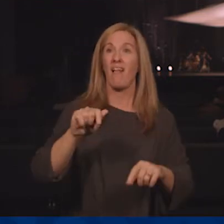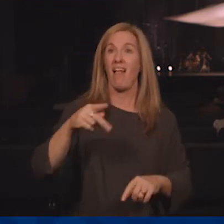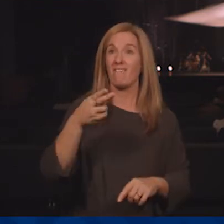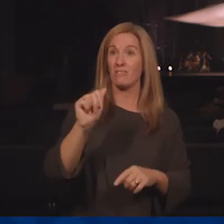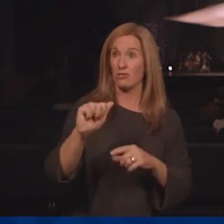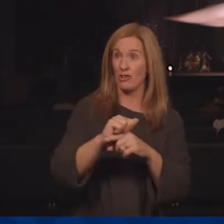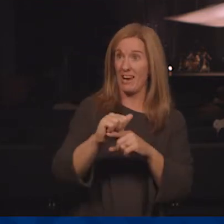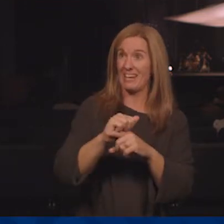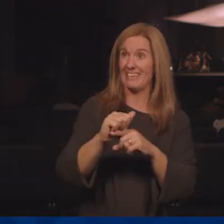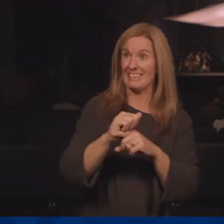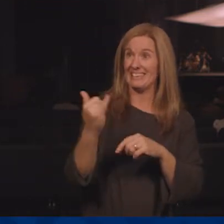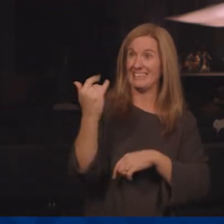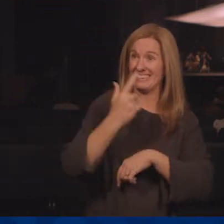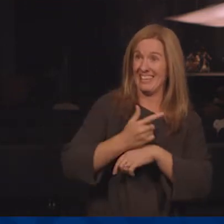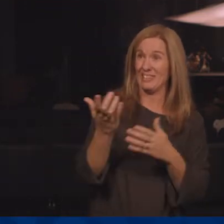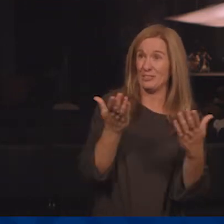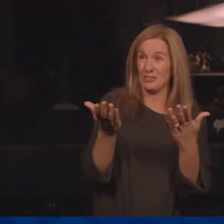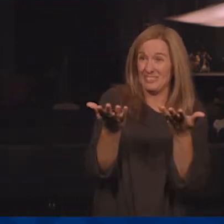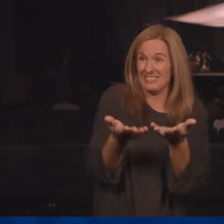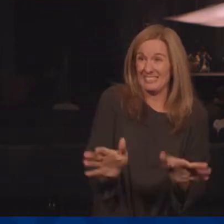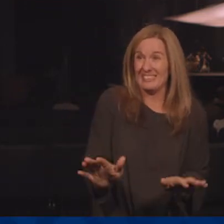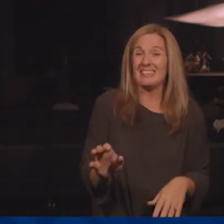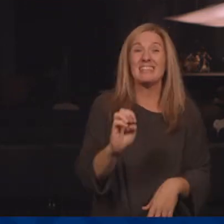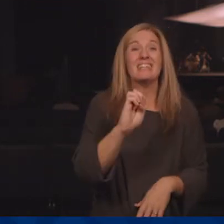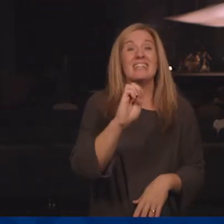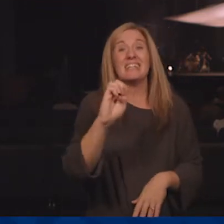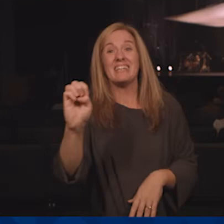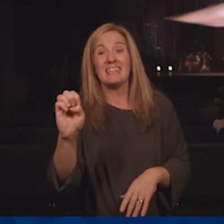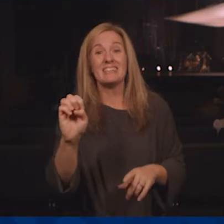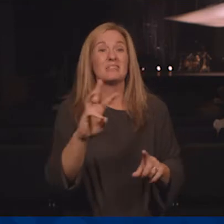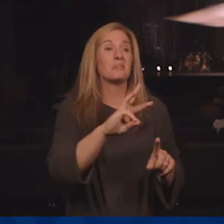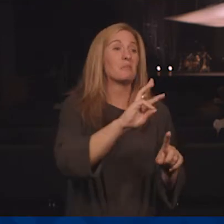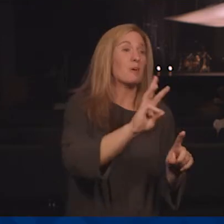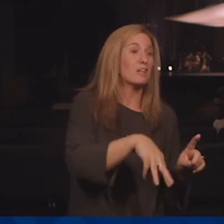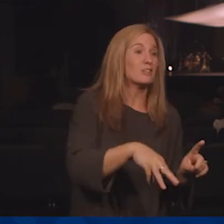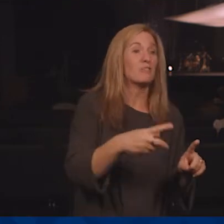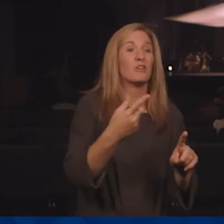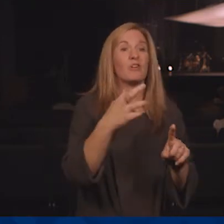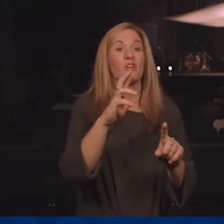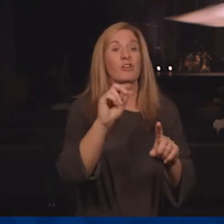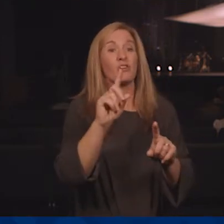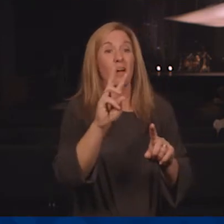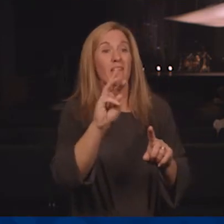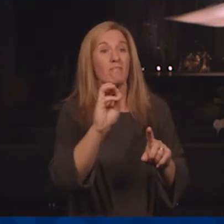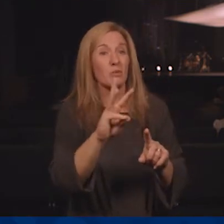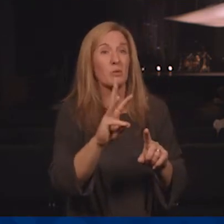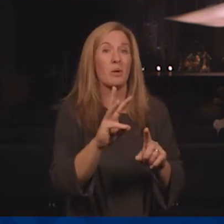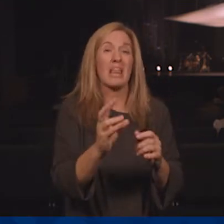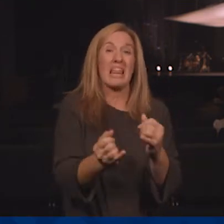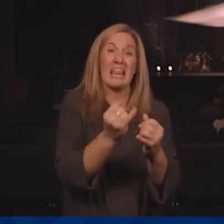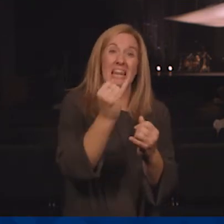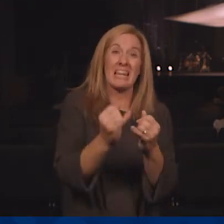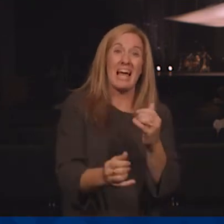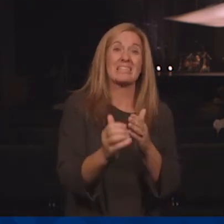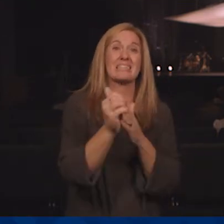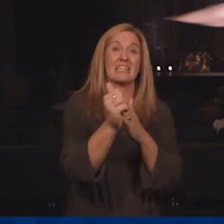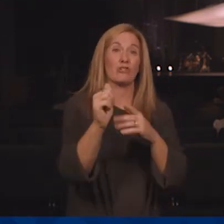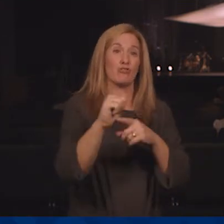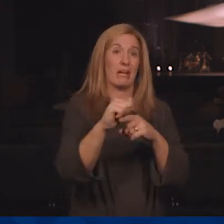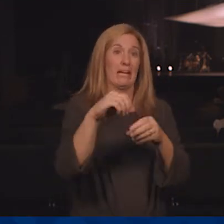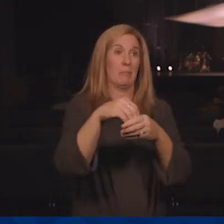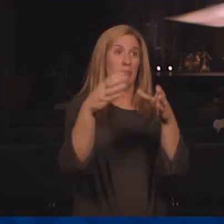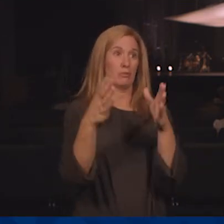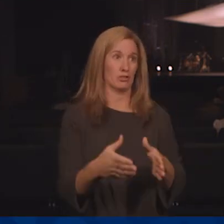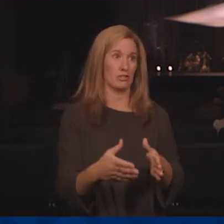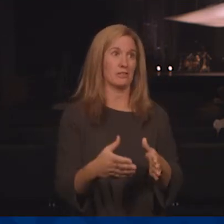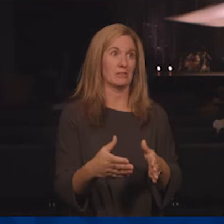today, after service at East and Westerville and Grandview, we're doing our last leader training in person, Tuesday